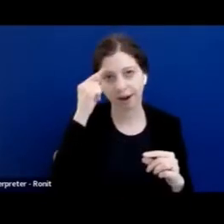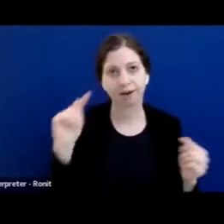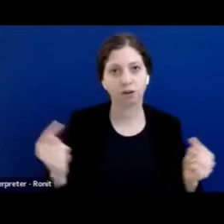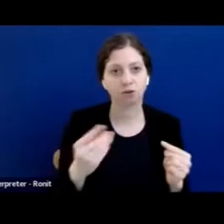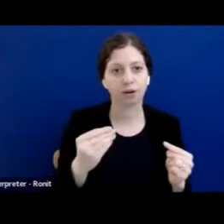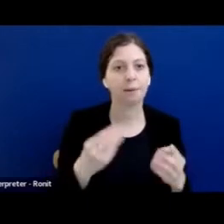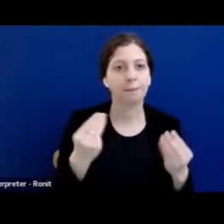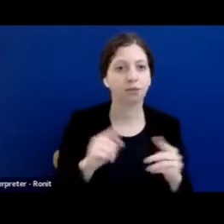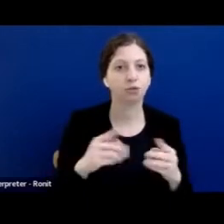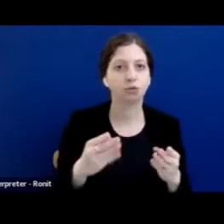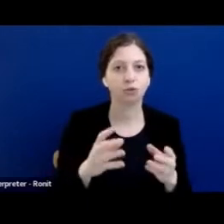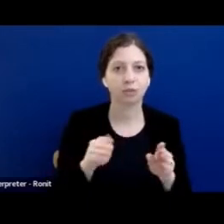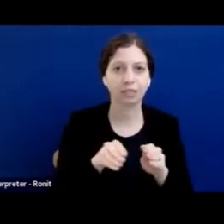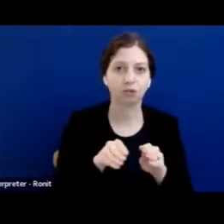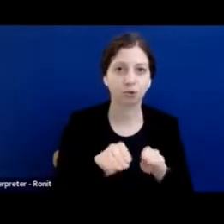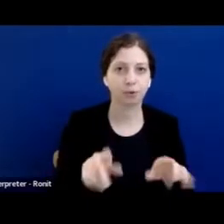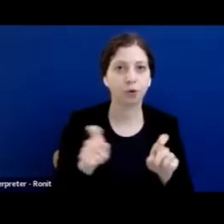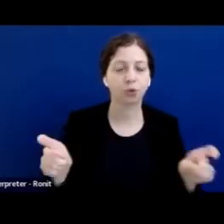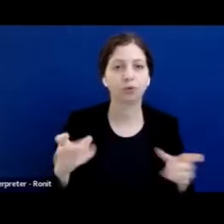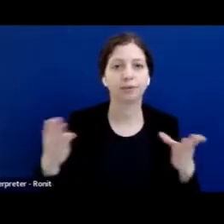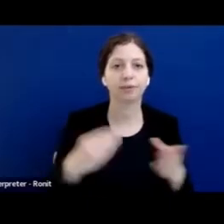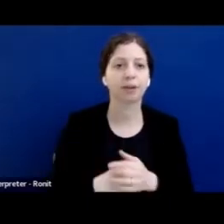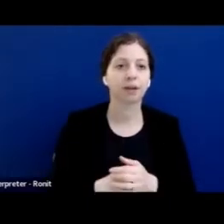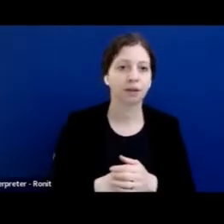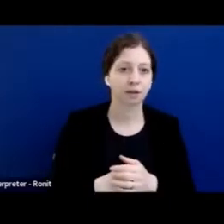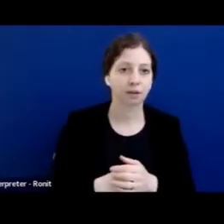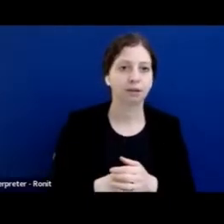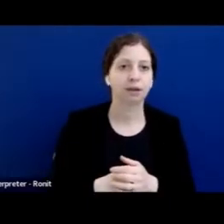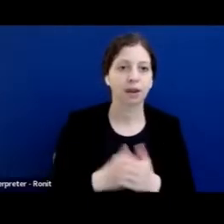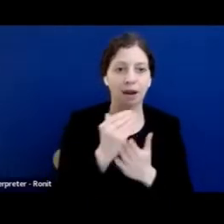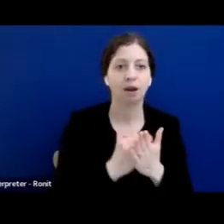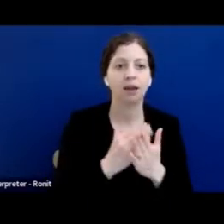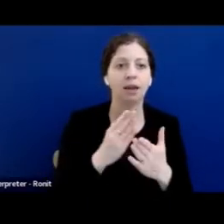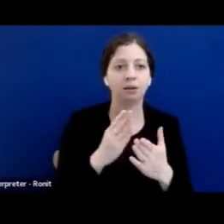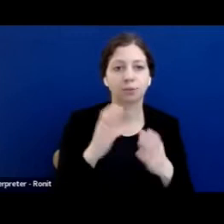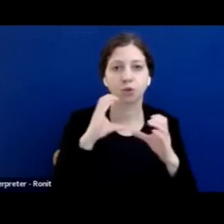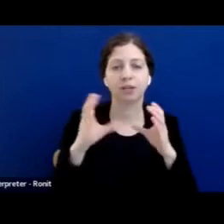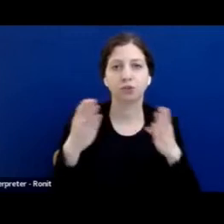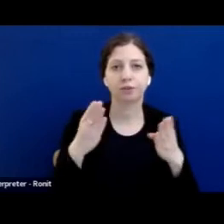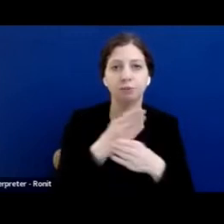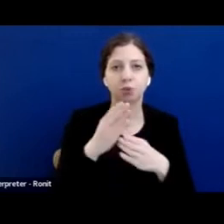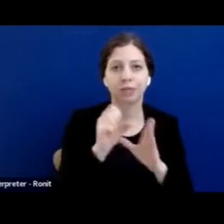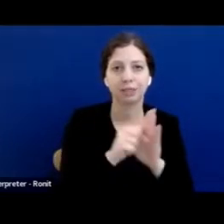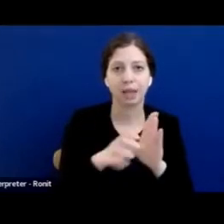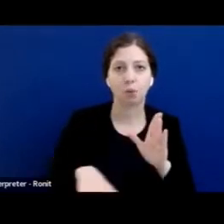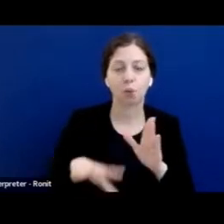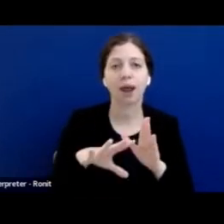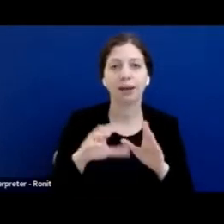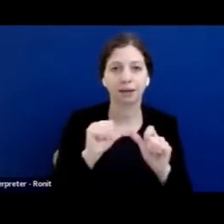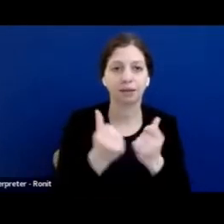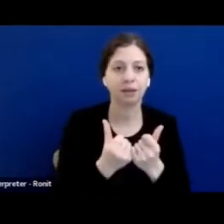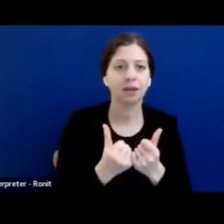services. It will help us establish an outline for communication between statewide agencies. And it will also help us to highlight